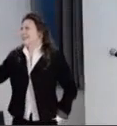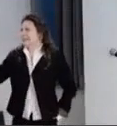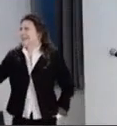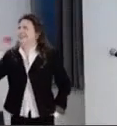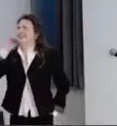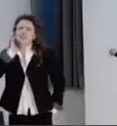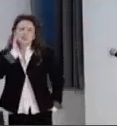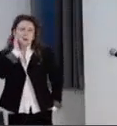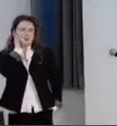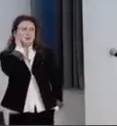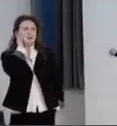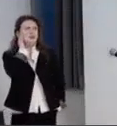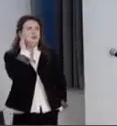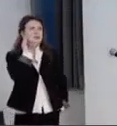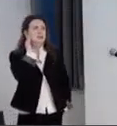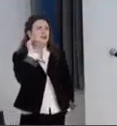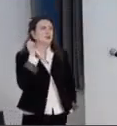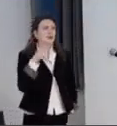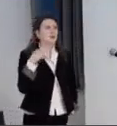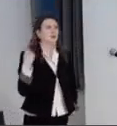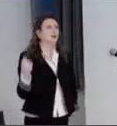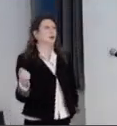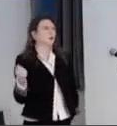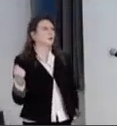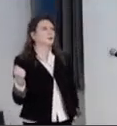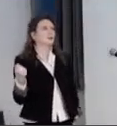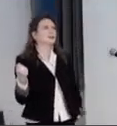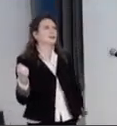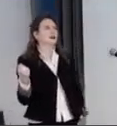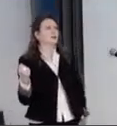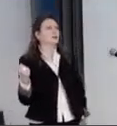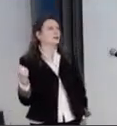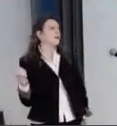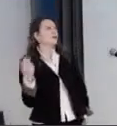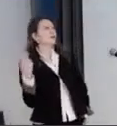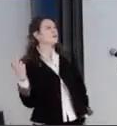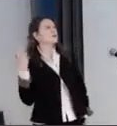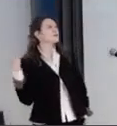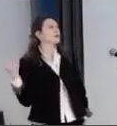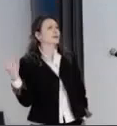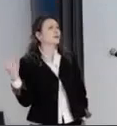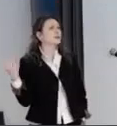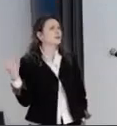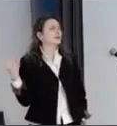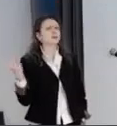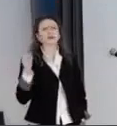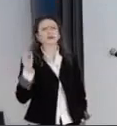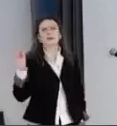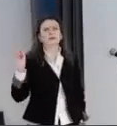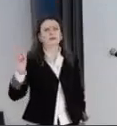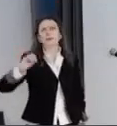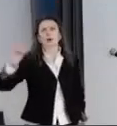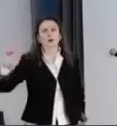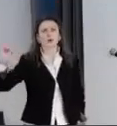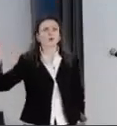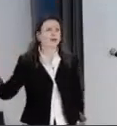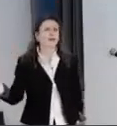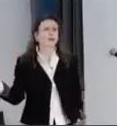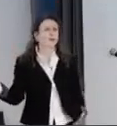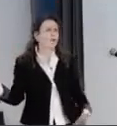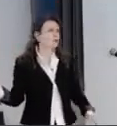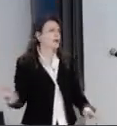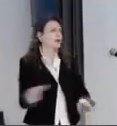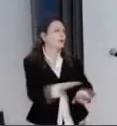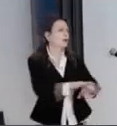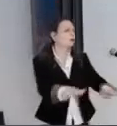There is some unsettling details about this because I recently looked up the Guerlain website and now they say, oh, there is a secret ingredient which comes from a molecule